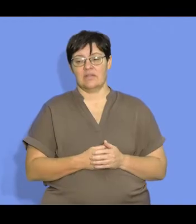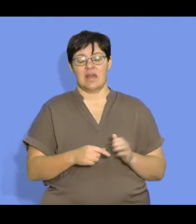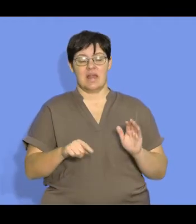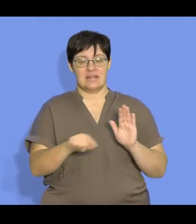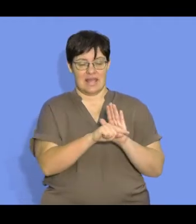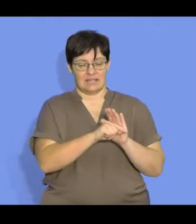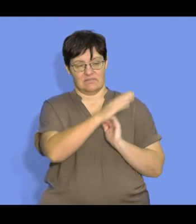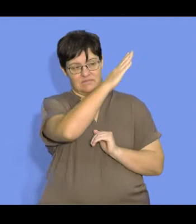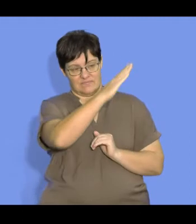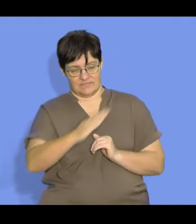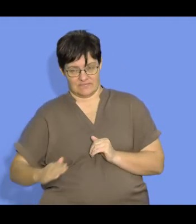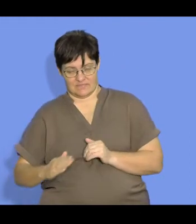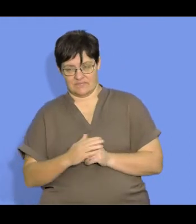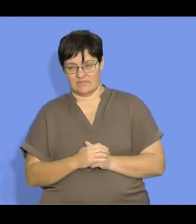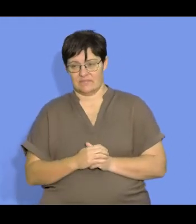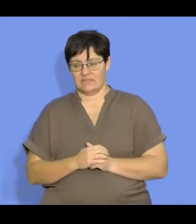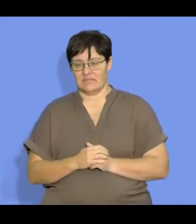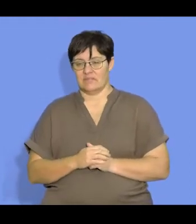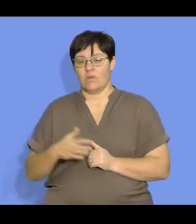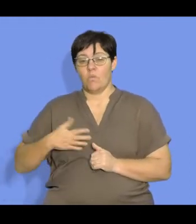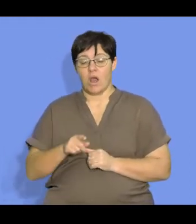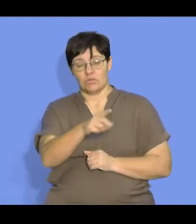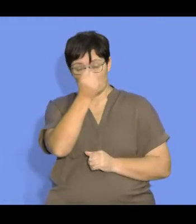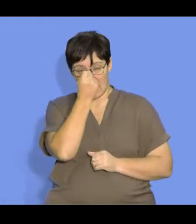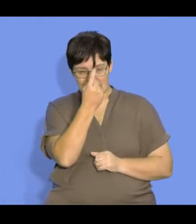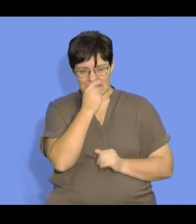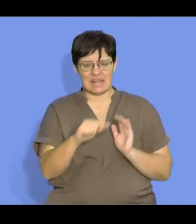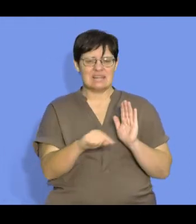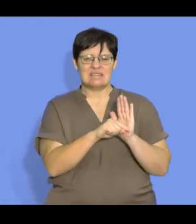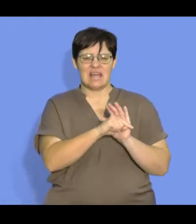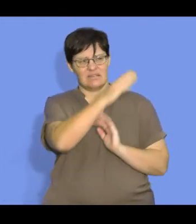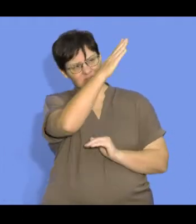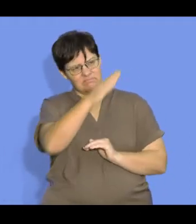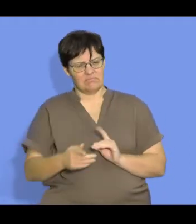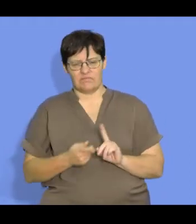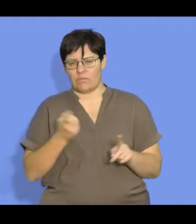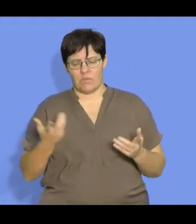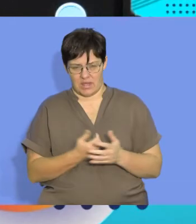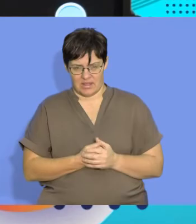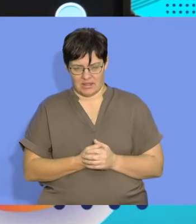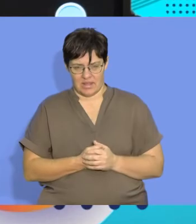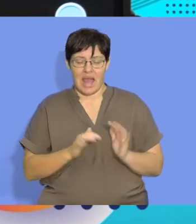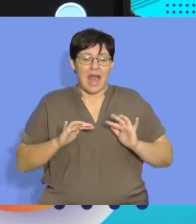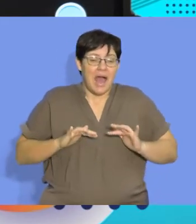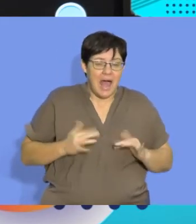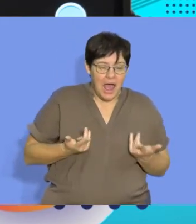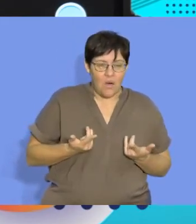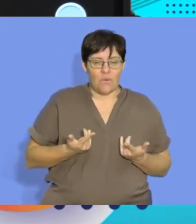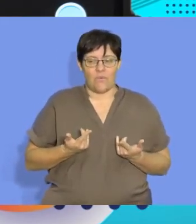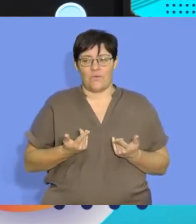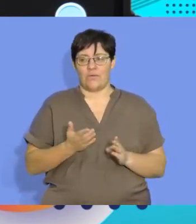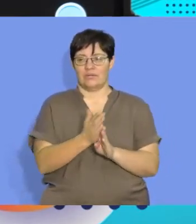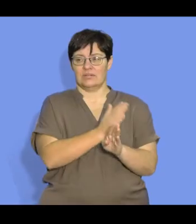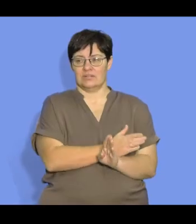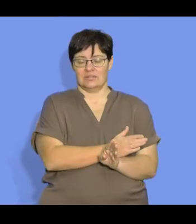a negative gradient. We want you to understand where that negative gradient comes from, how that negative in